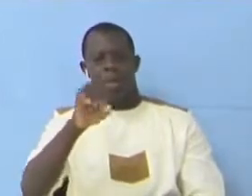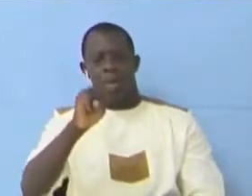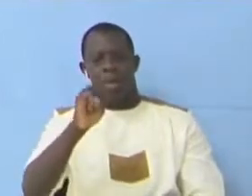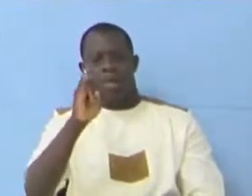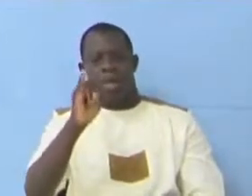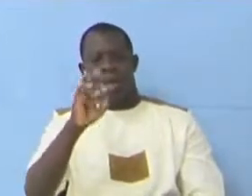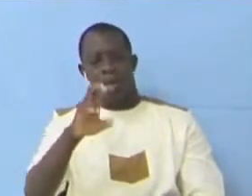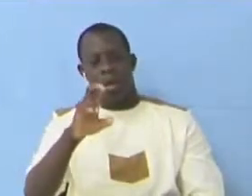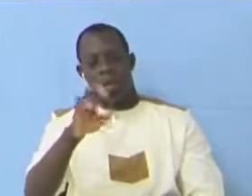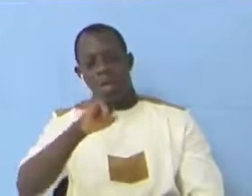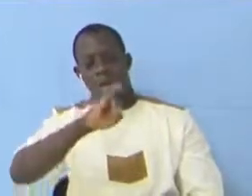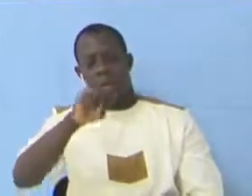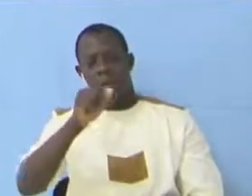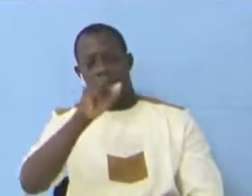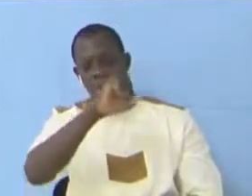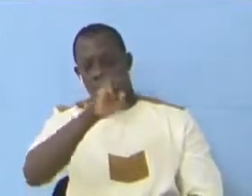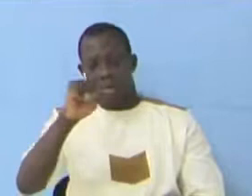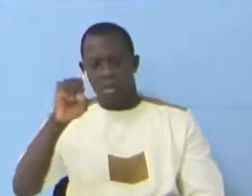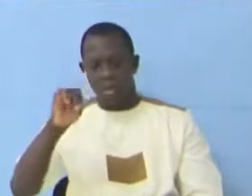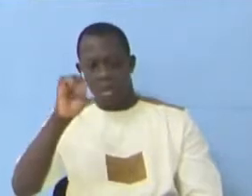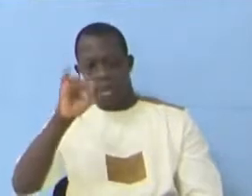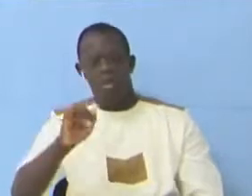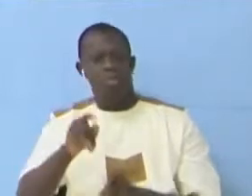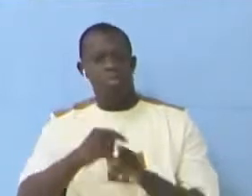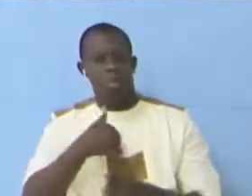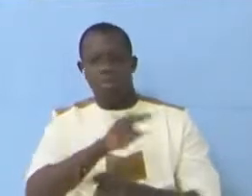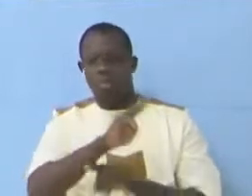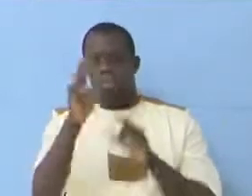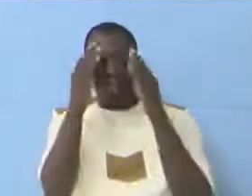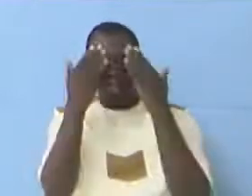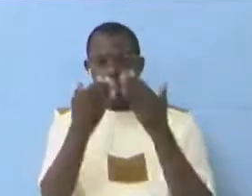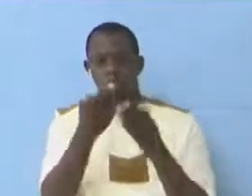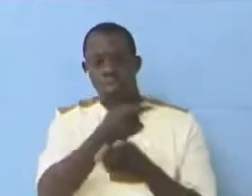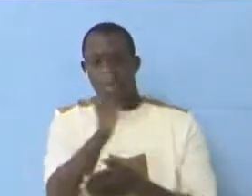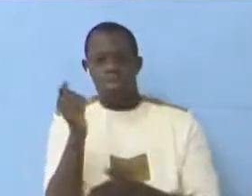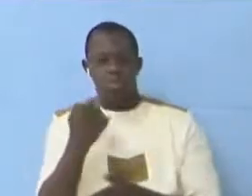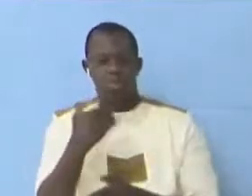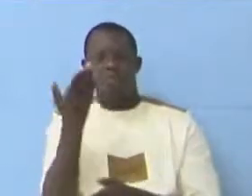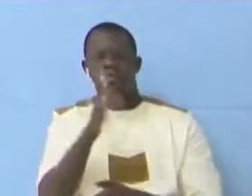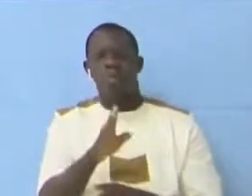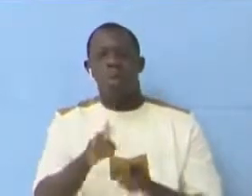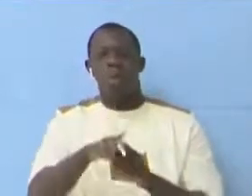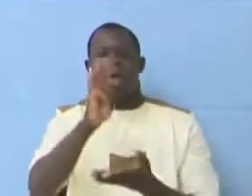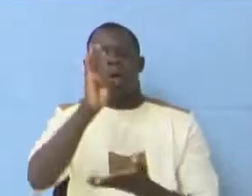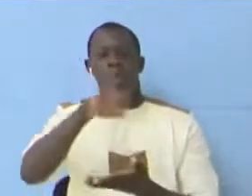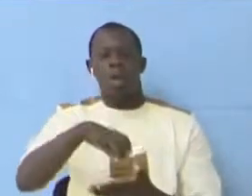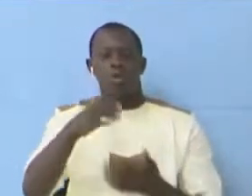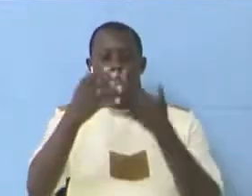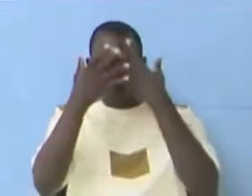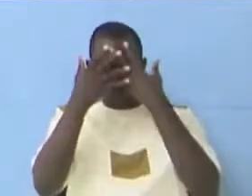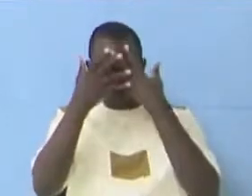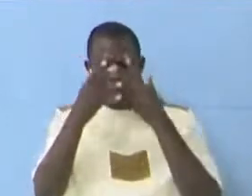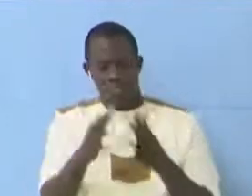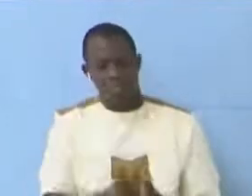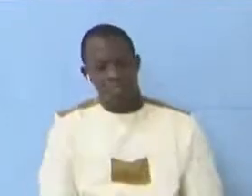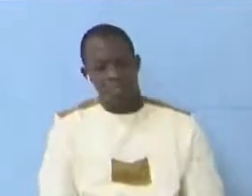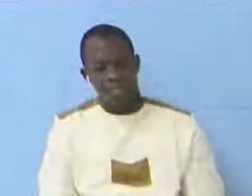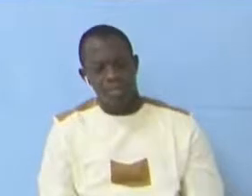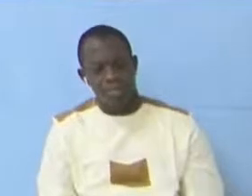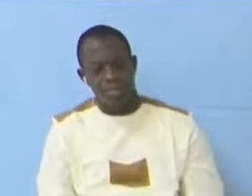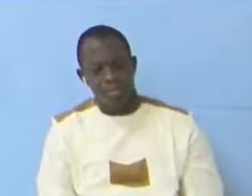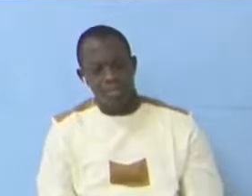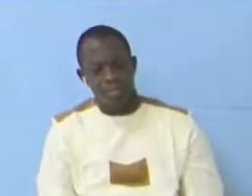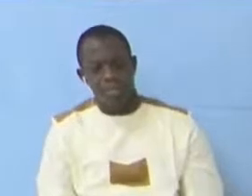I didn't know that they were from Mile 2. xamoon sax ne ñoom ñu ngi jógee ko woon Mile 2. So the officer